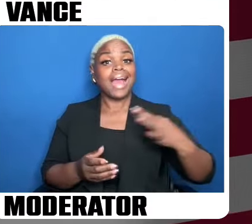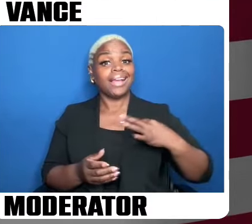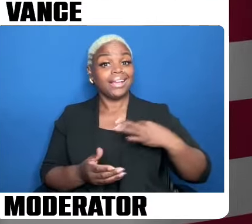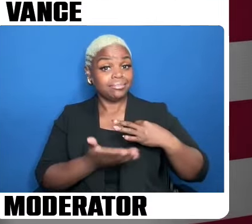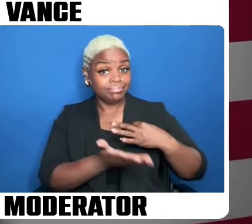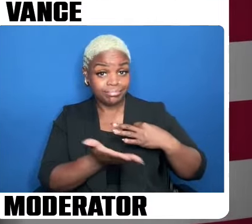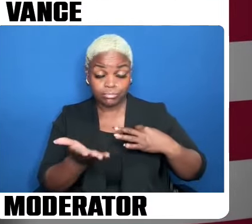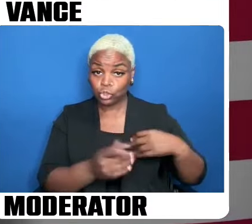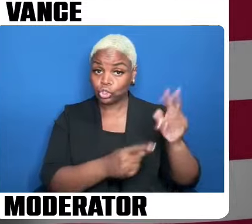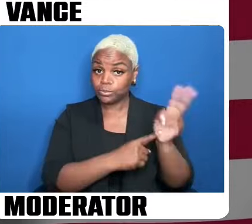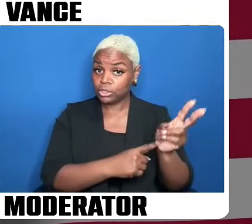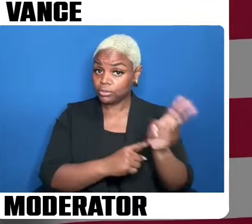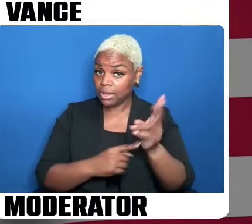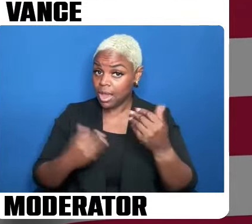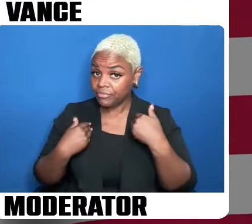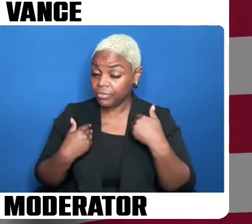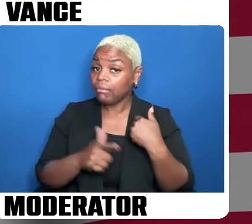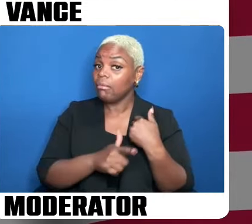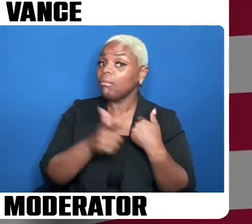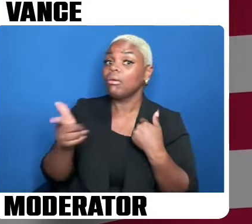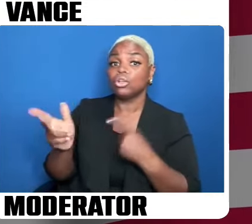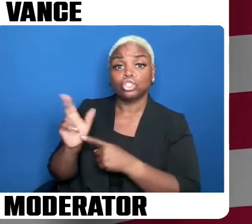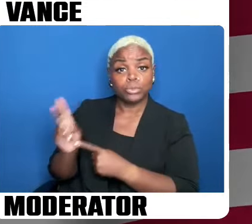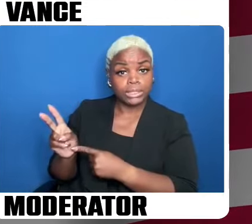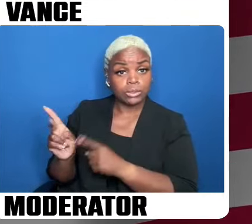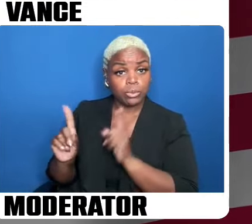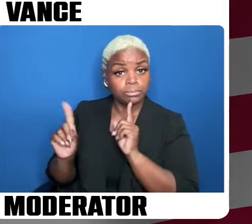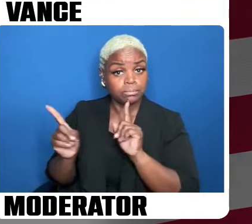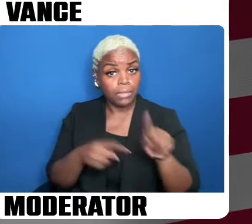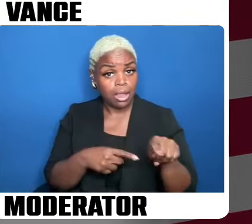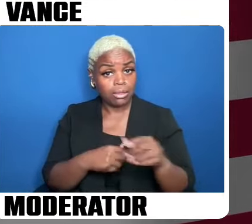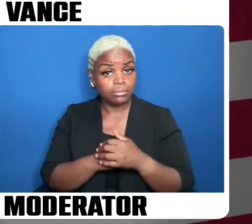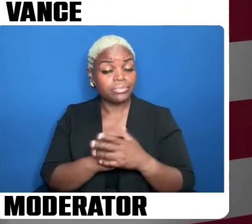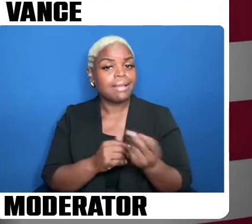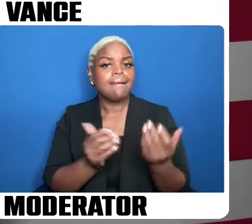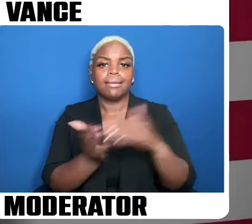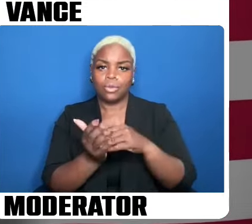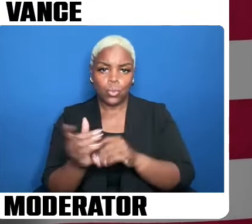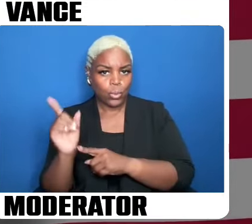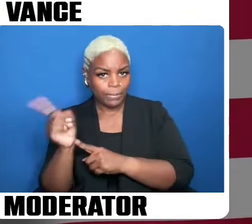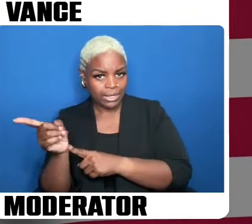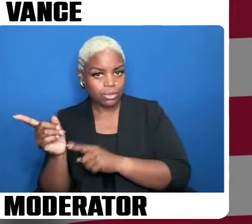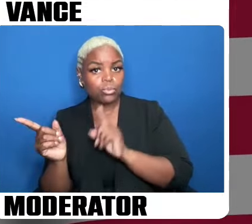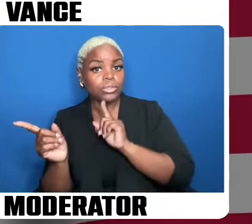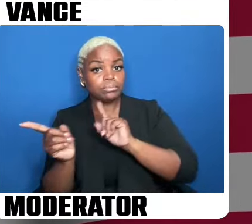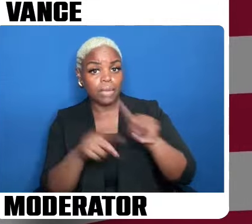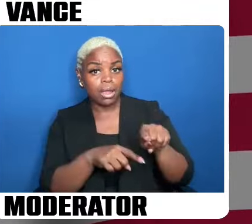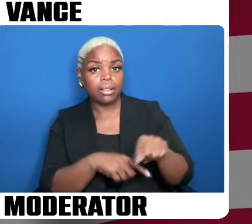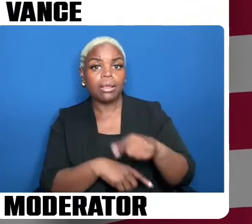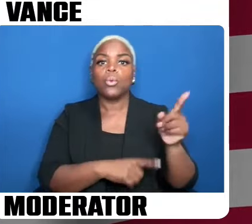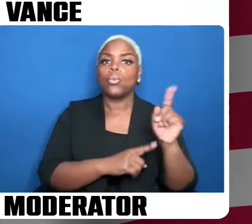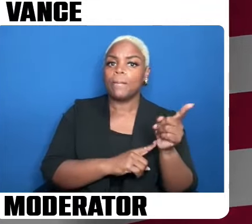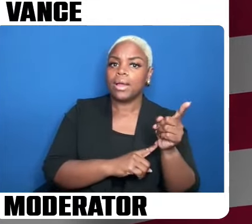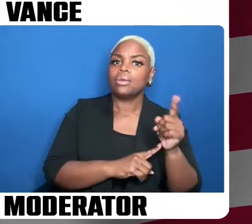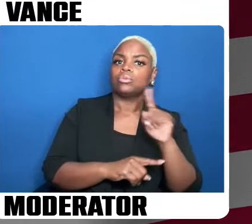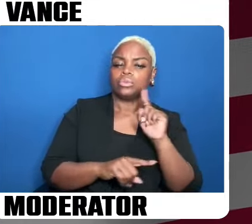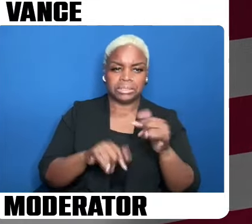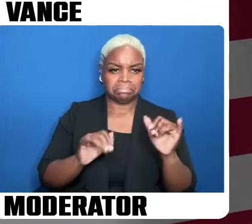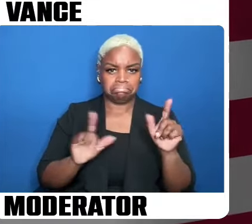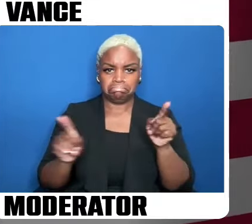rebuttal. Then each candidate will get another minute to make further points, with an additional 1 minute each at the discretion of the